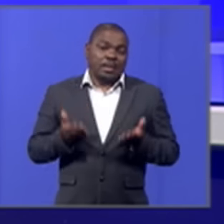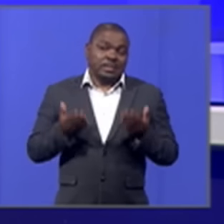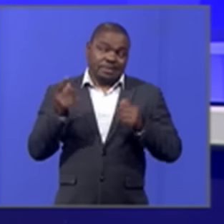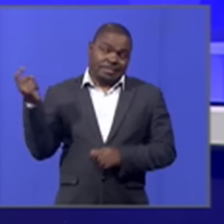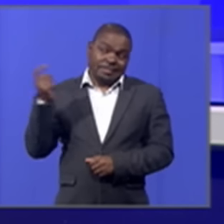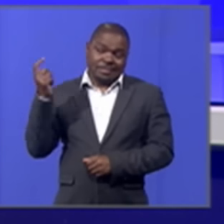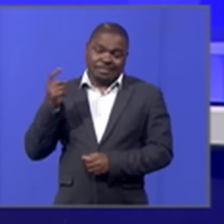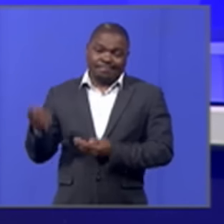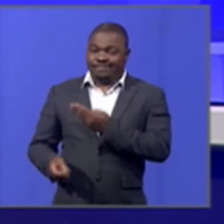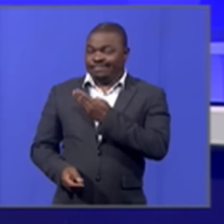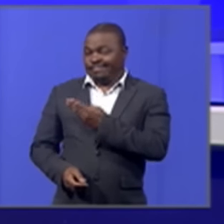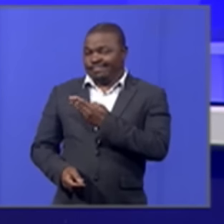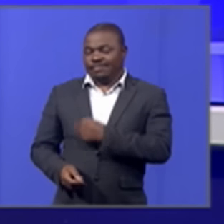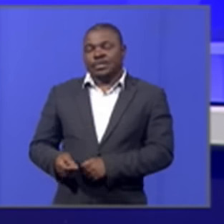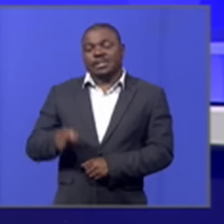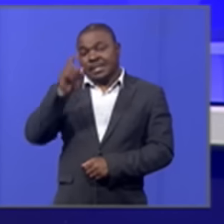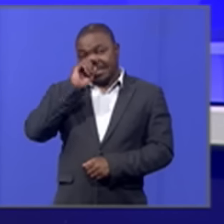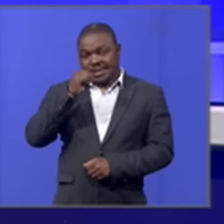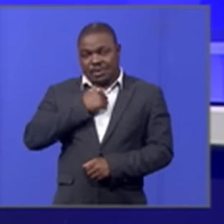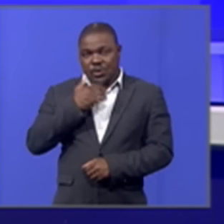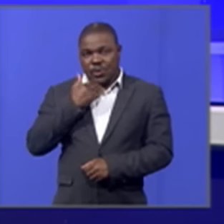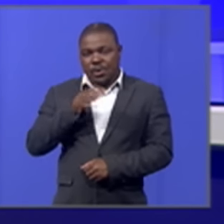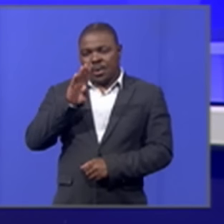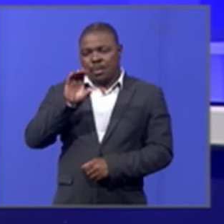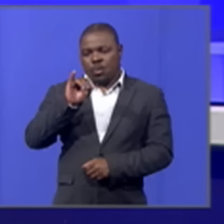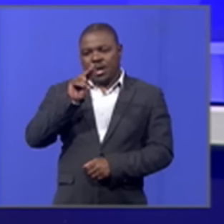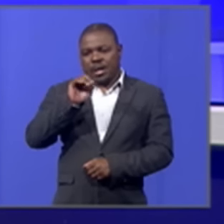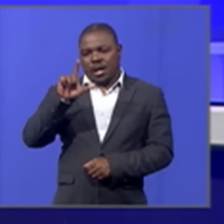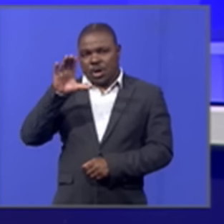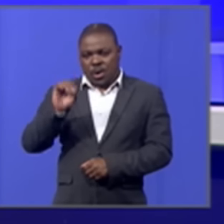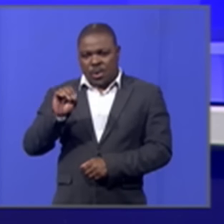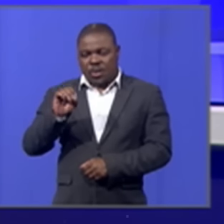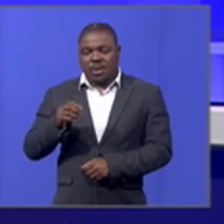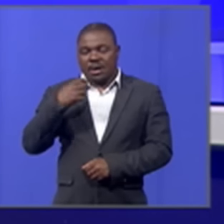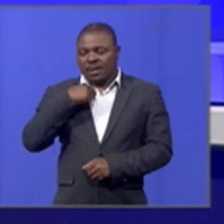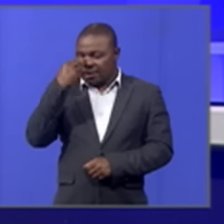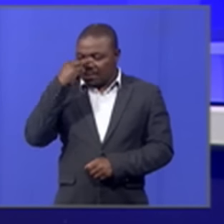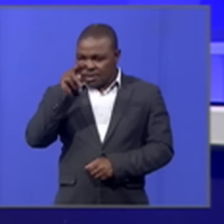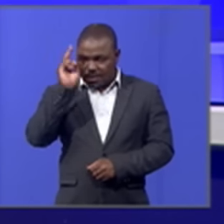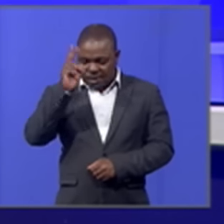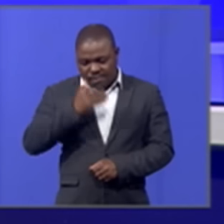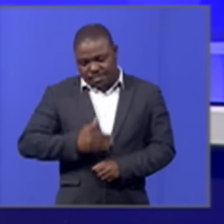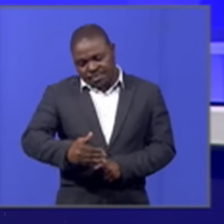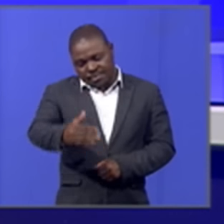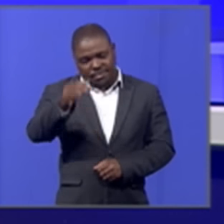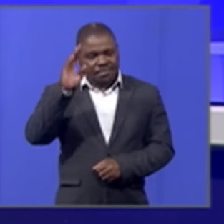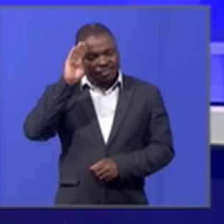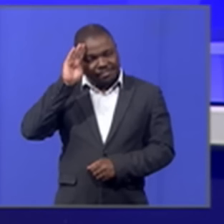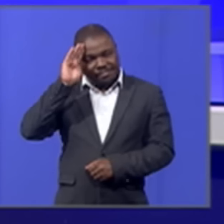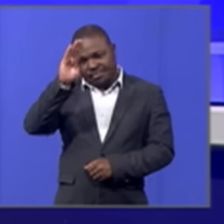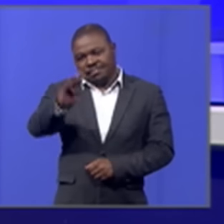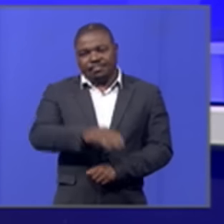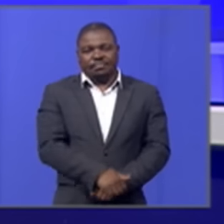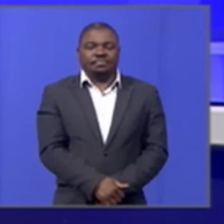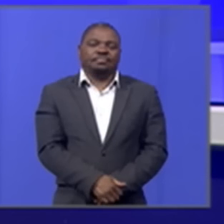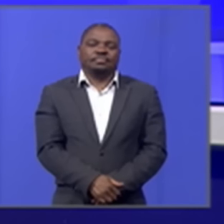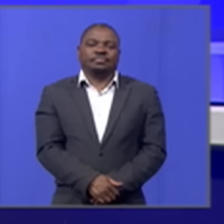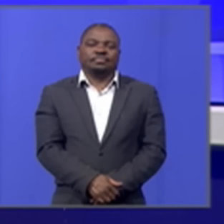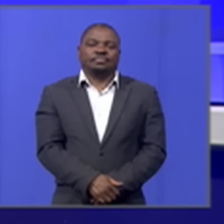ponele pele ya maemo a bosa le kgaitsedi ya motho buile mo le di bimang go fitla gape re kopana mo nakong e tlang. Phiri o rile ga